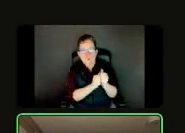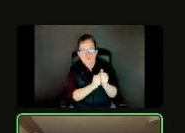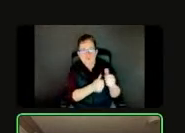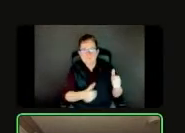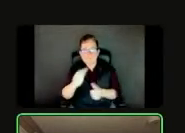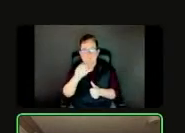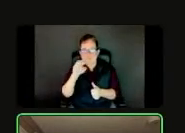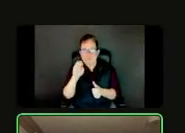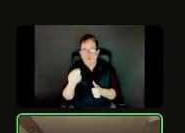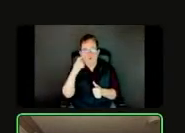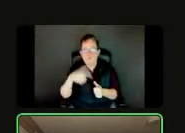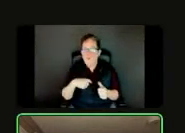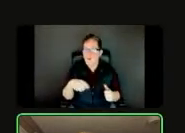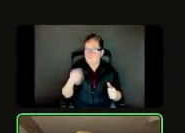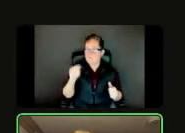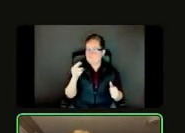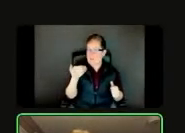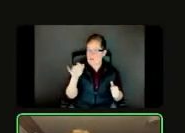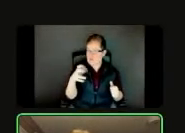Marion County, it sure wasn't